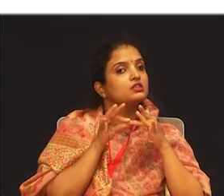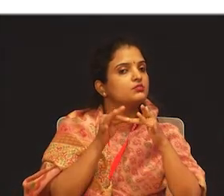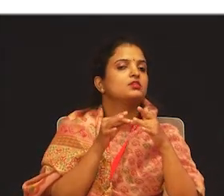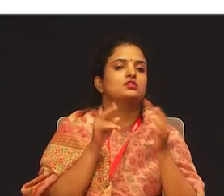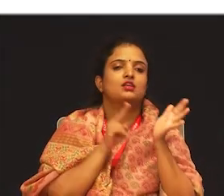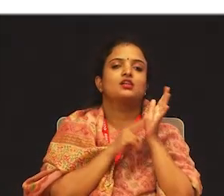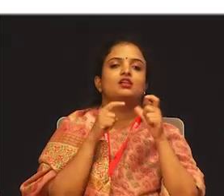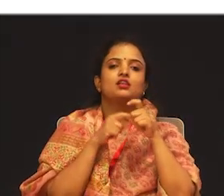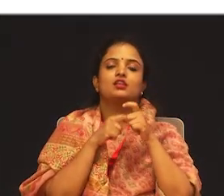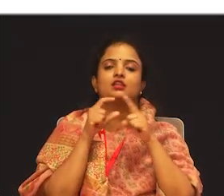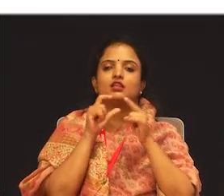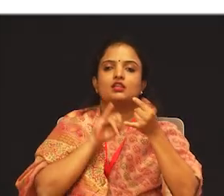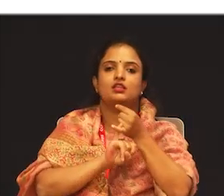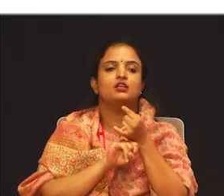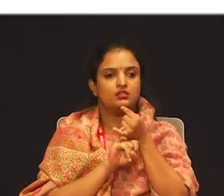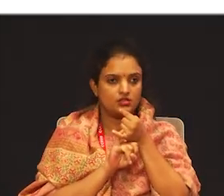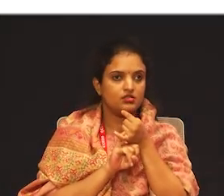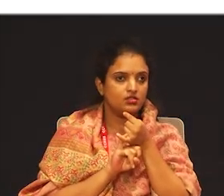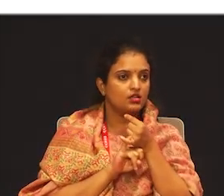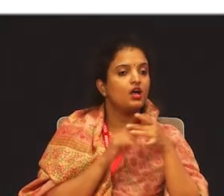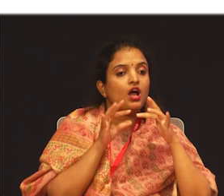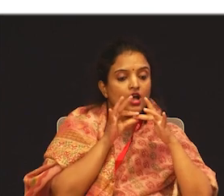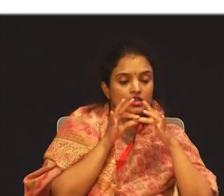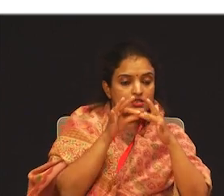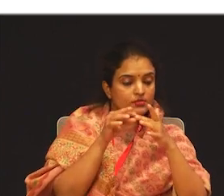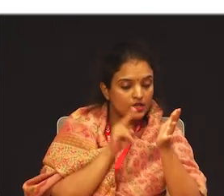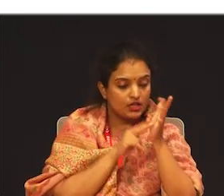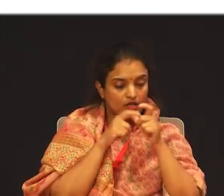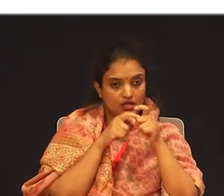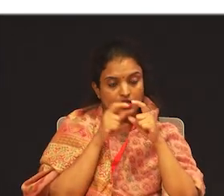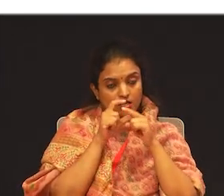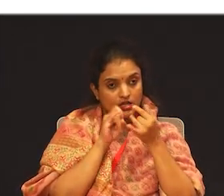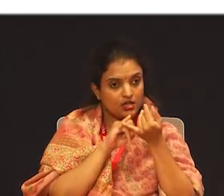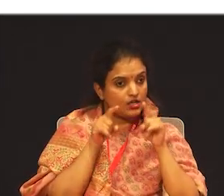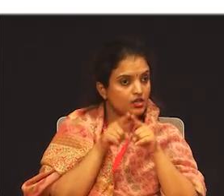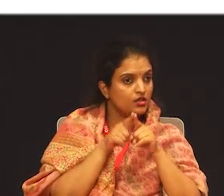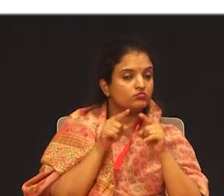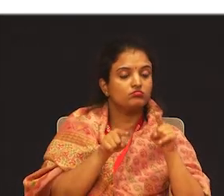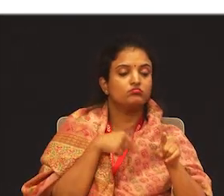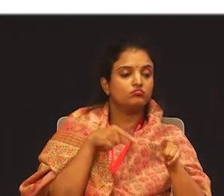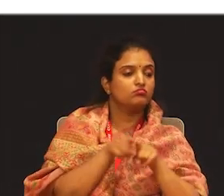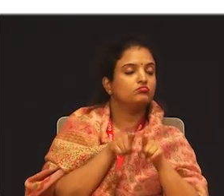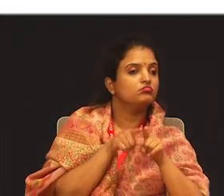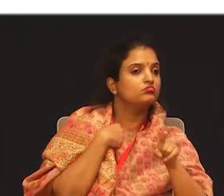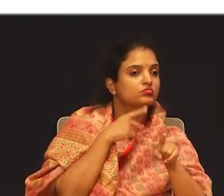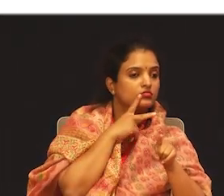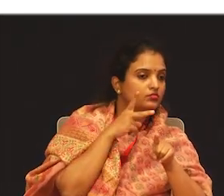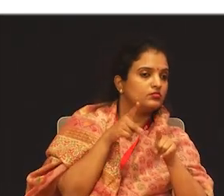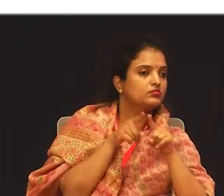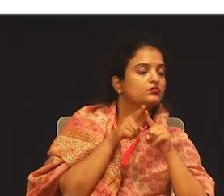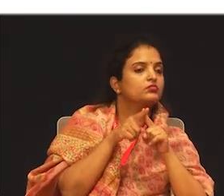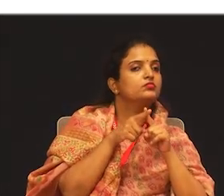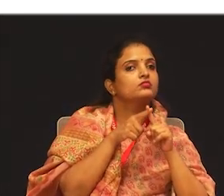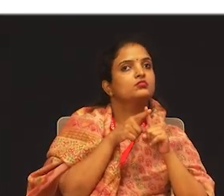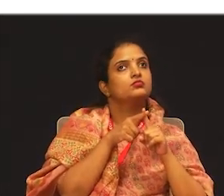needs. Okay, now, and special needs not only arising out of disabilities, but out of maybe